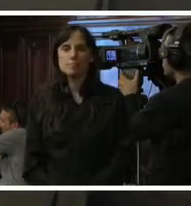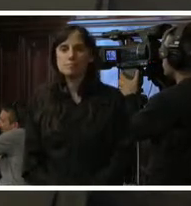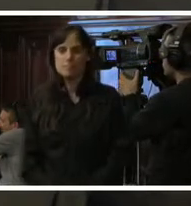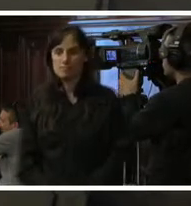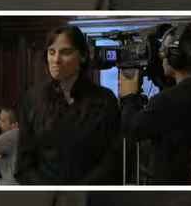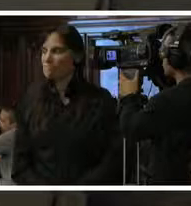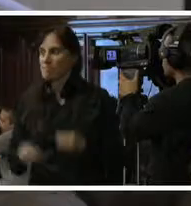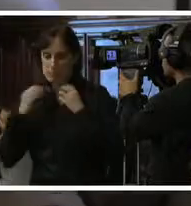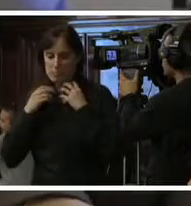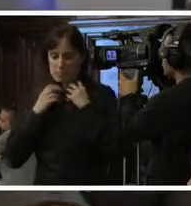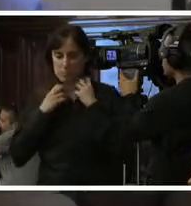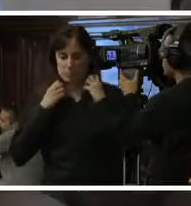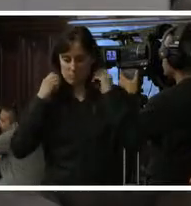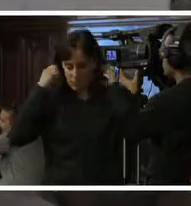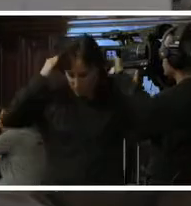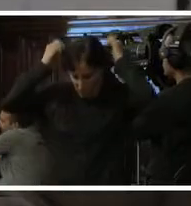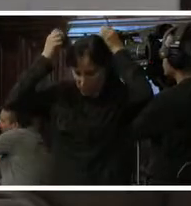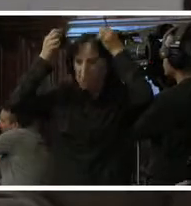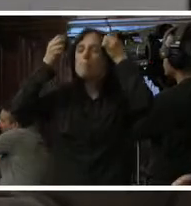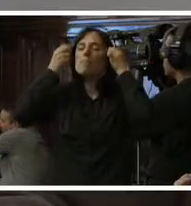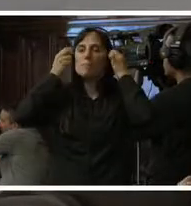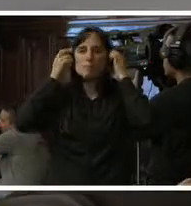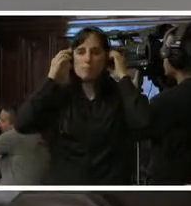Thank you, Special Rapporteur.